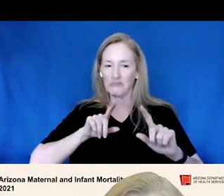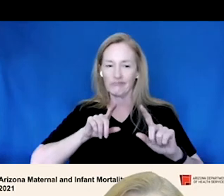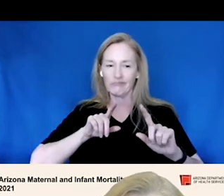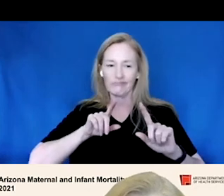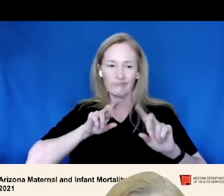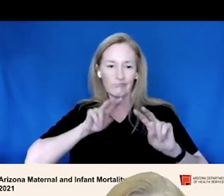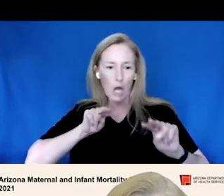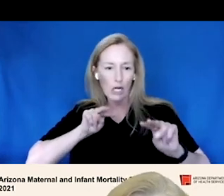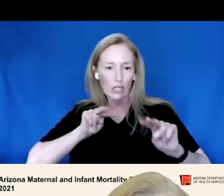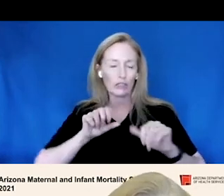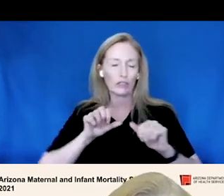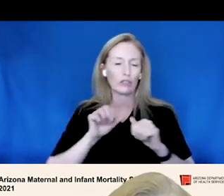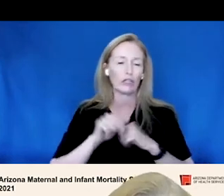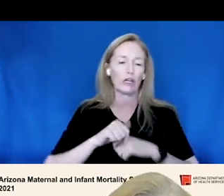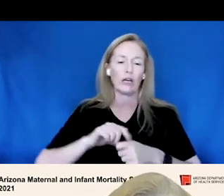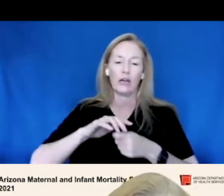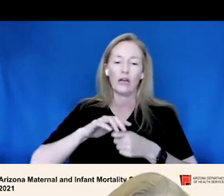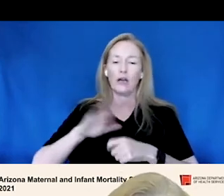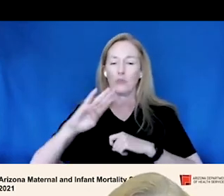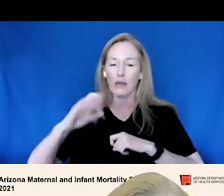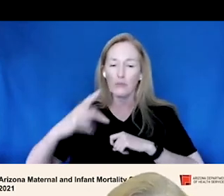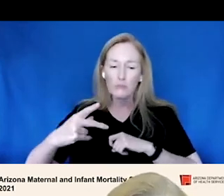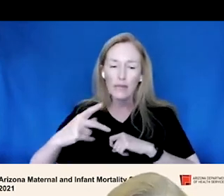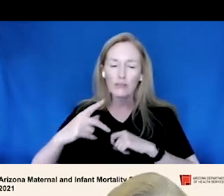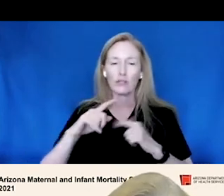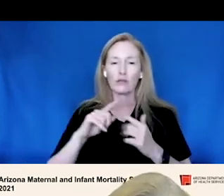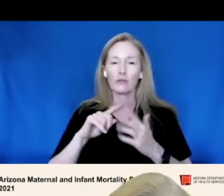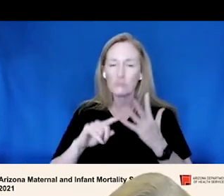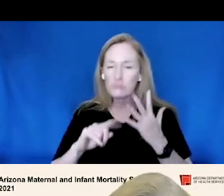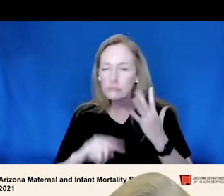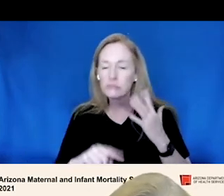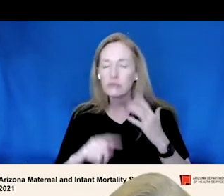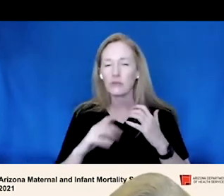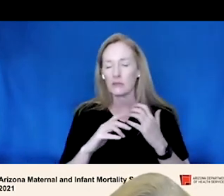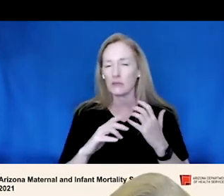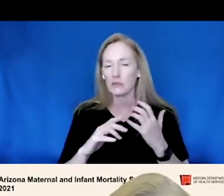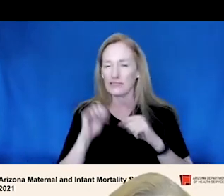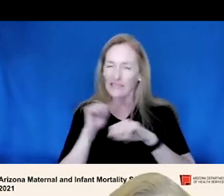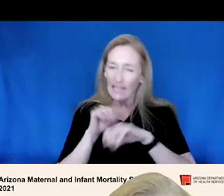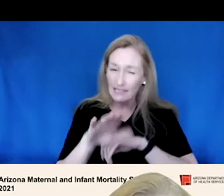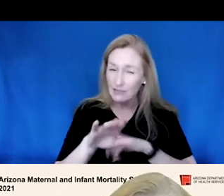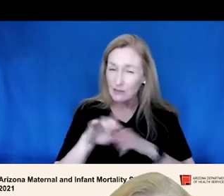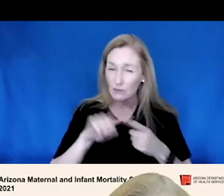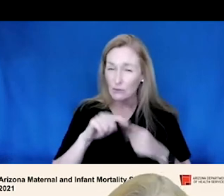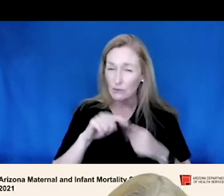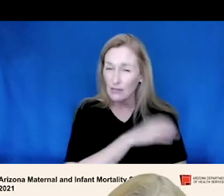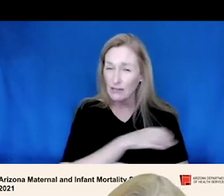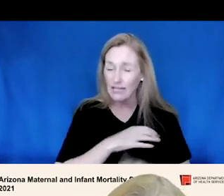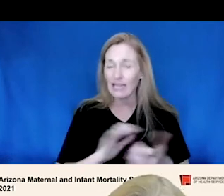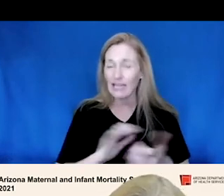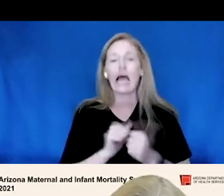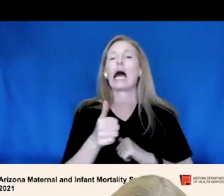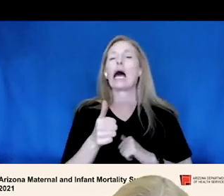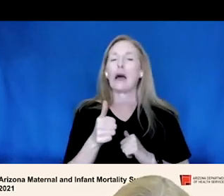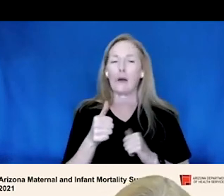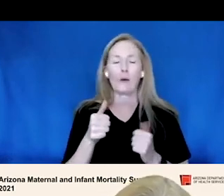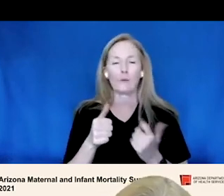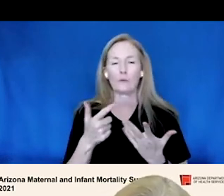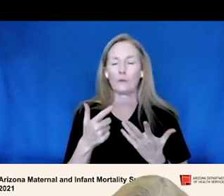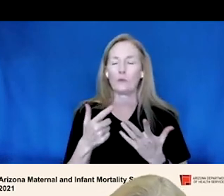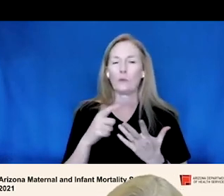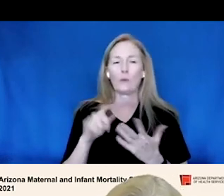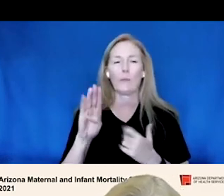99454, 99453, and or 99457, sorry. And did you get reimbursed?